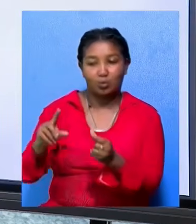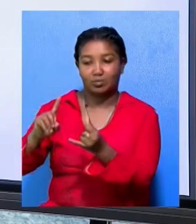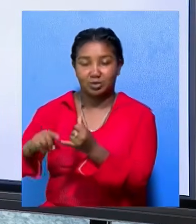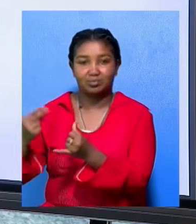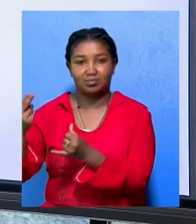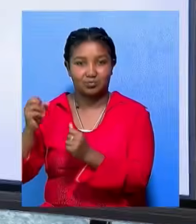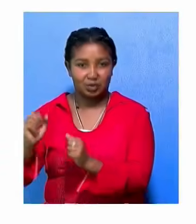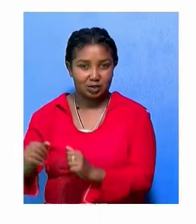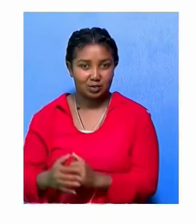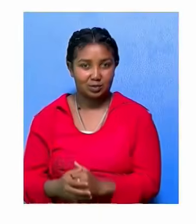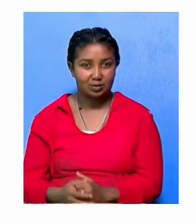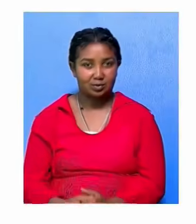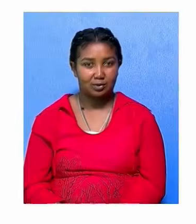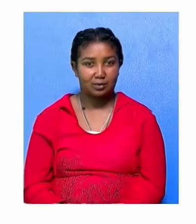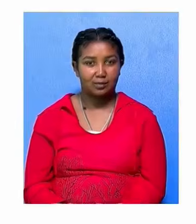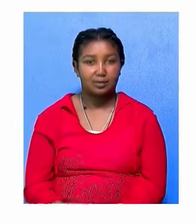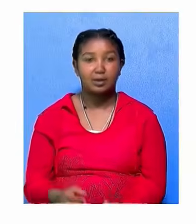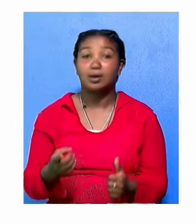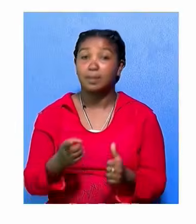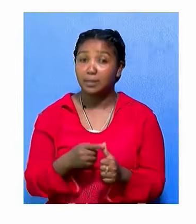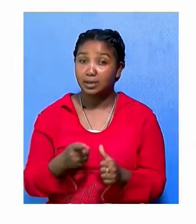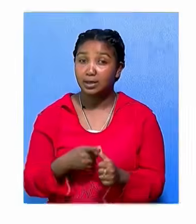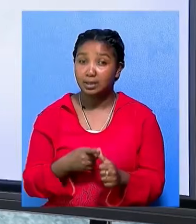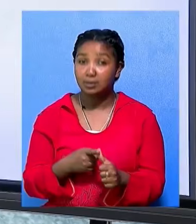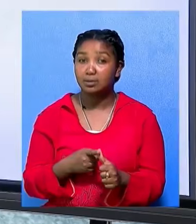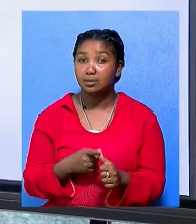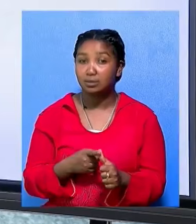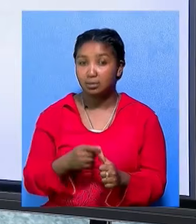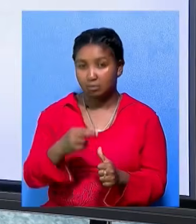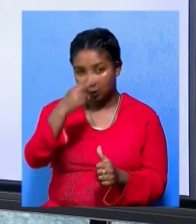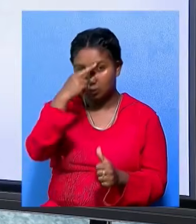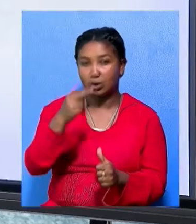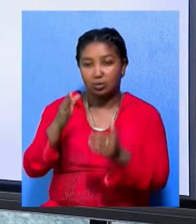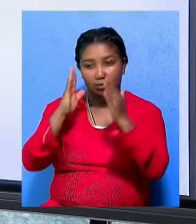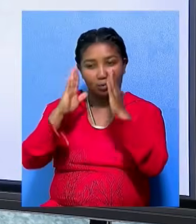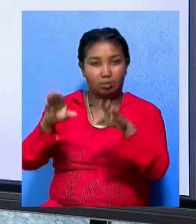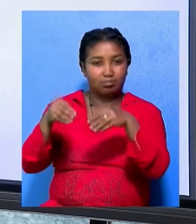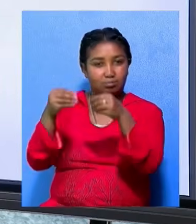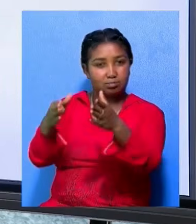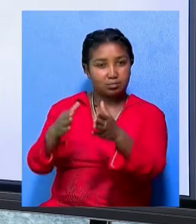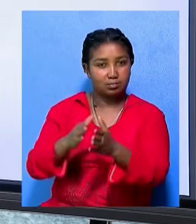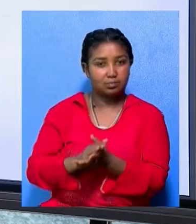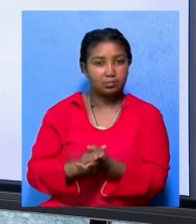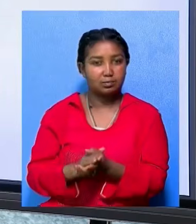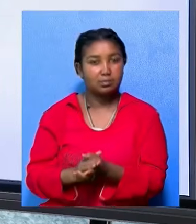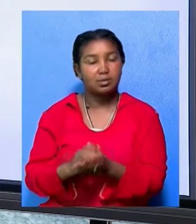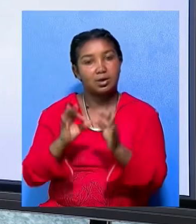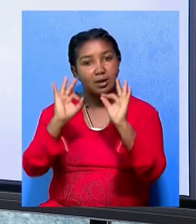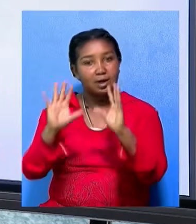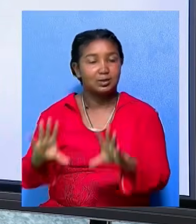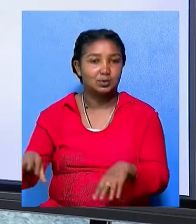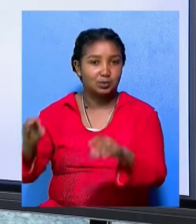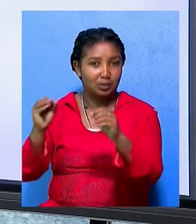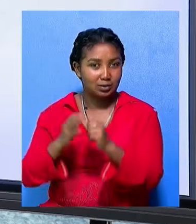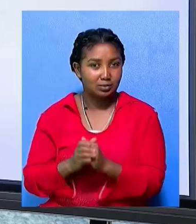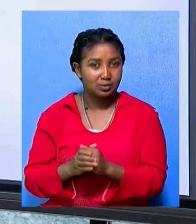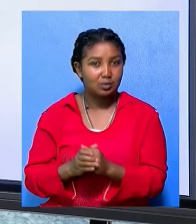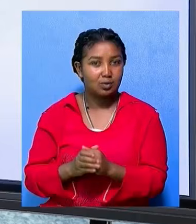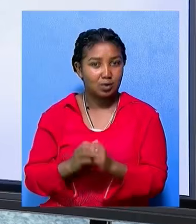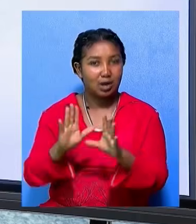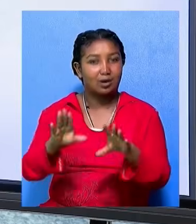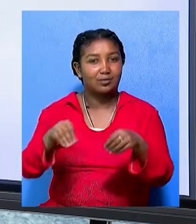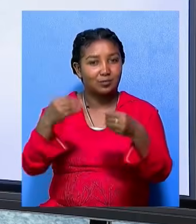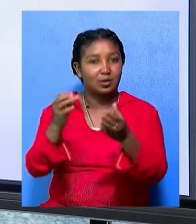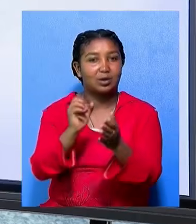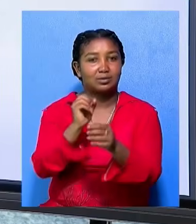in. Just when we use as a beginning, this one is just for rotation. Nice students. Okay, now let me give you